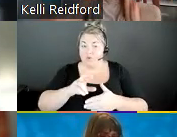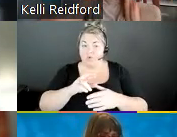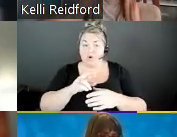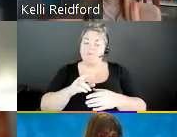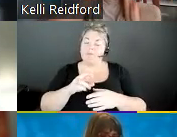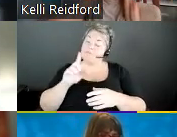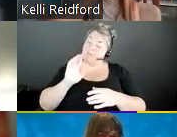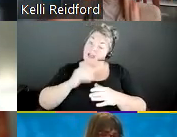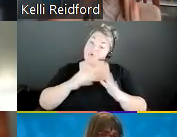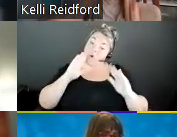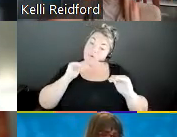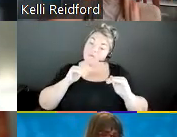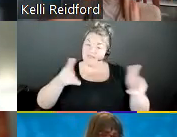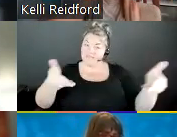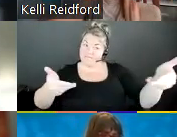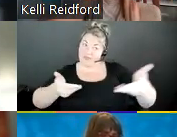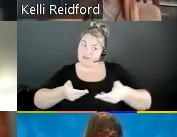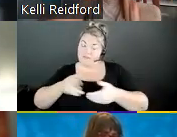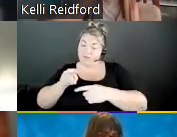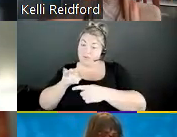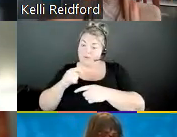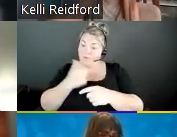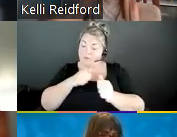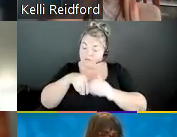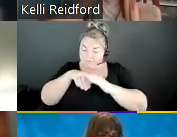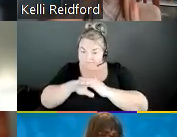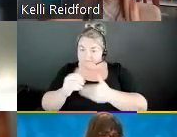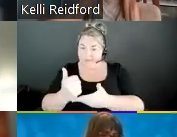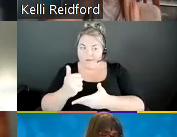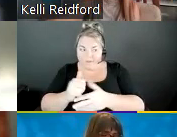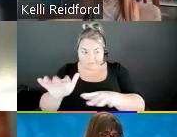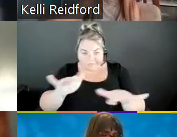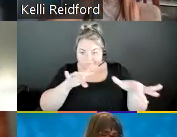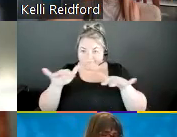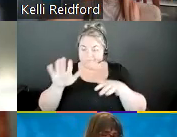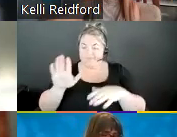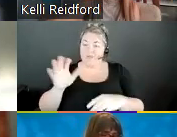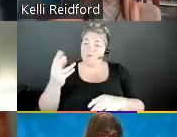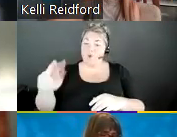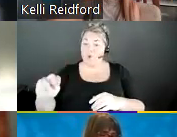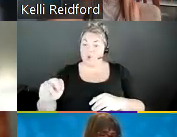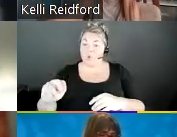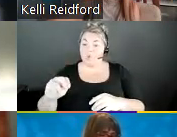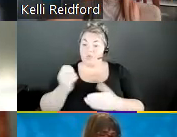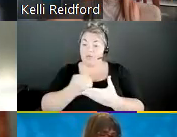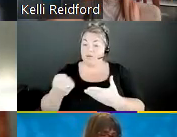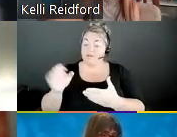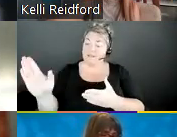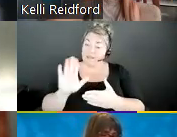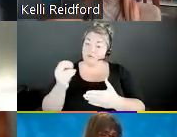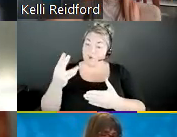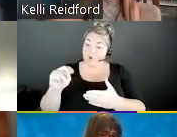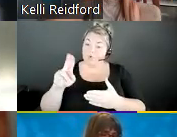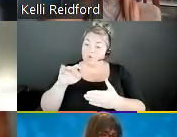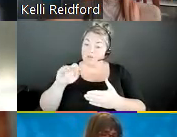they invite us into their units where we can help them then utilize their own equipment in their units.